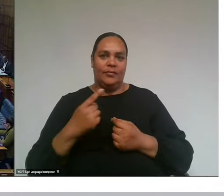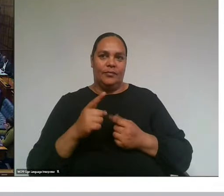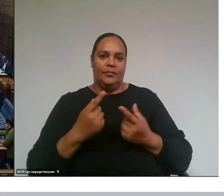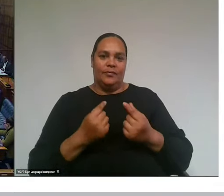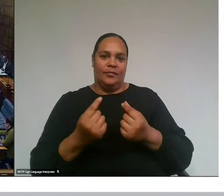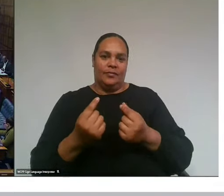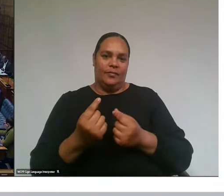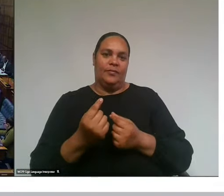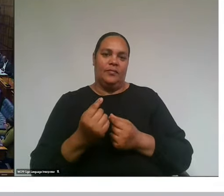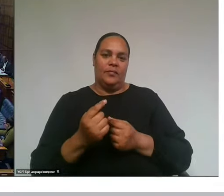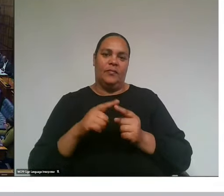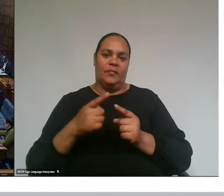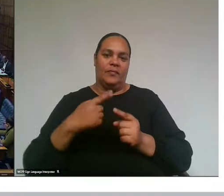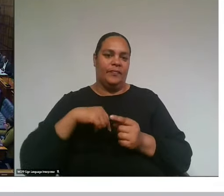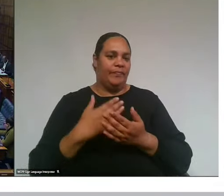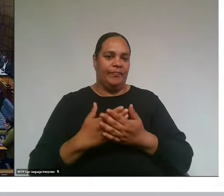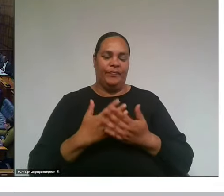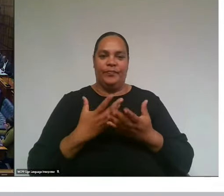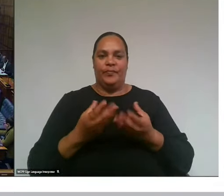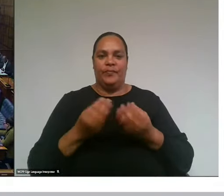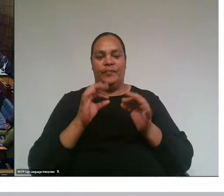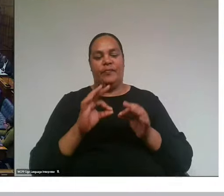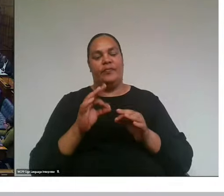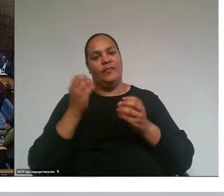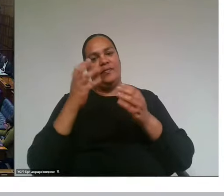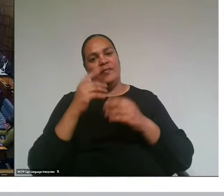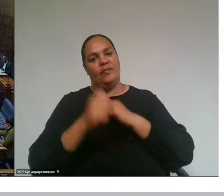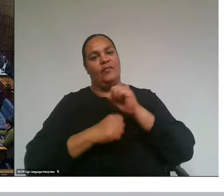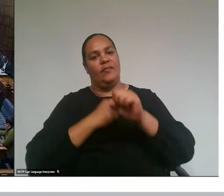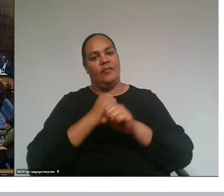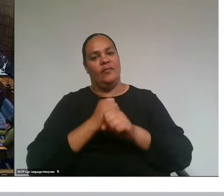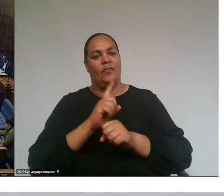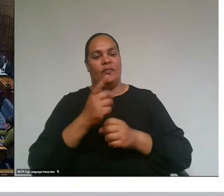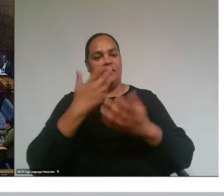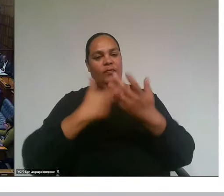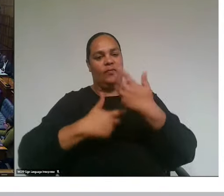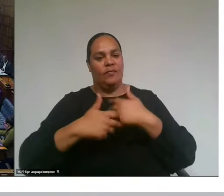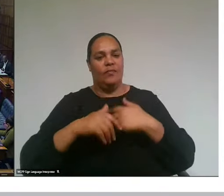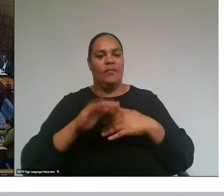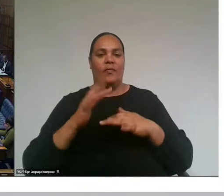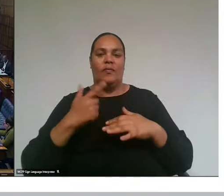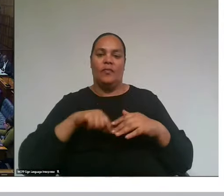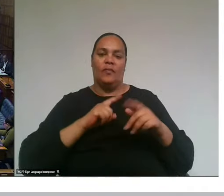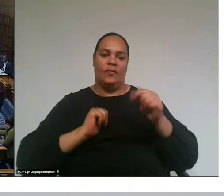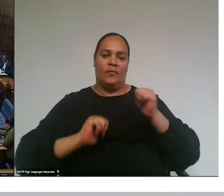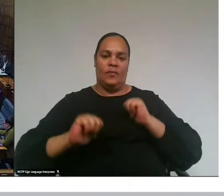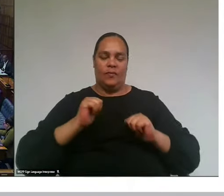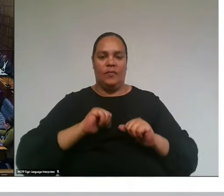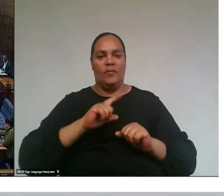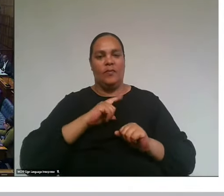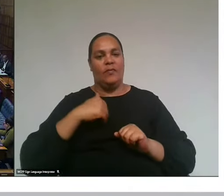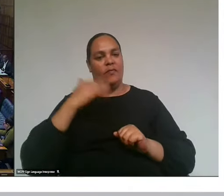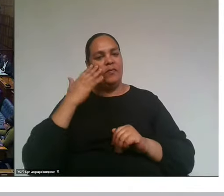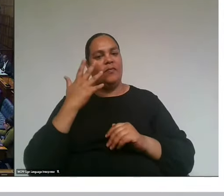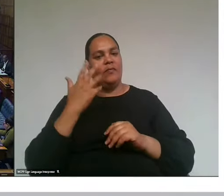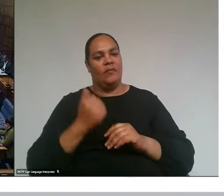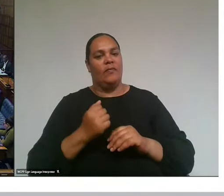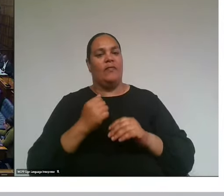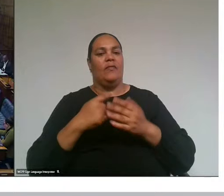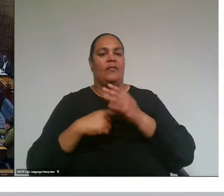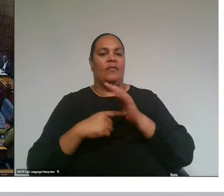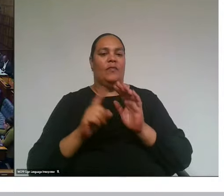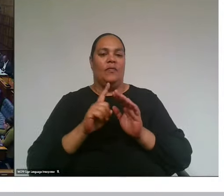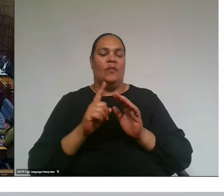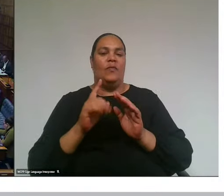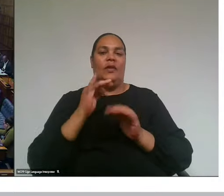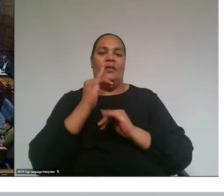them and can we be able to get that data annually that tells us how are we performing I know that there's even an index I think it's